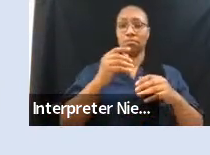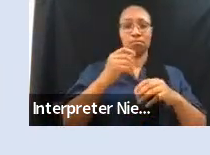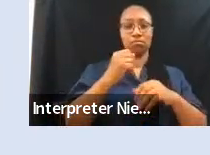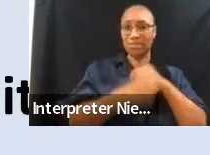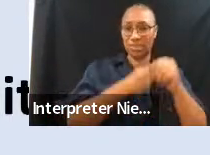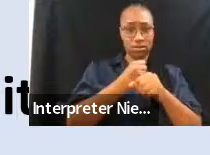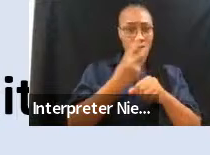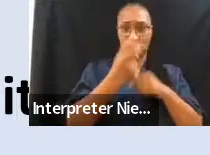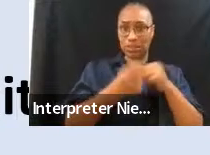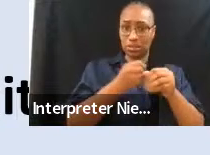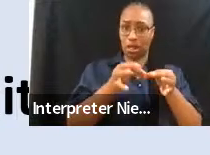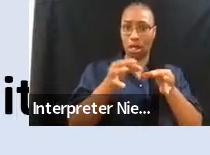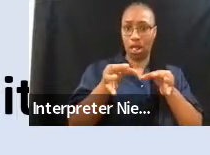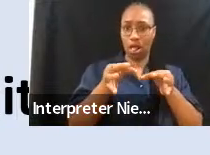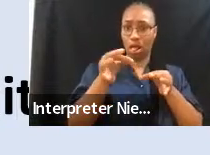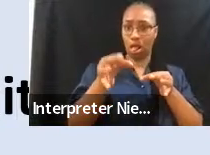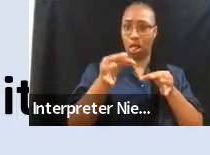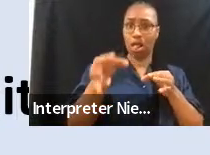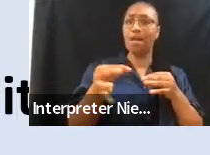Next slide.